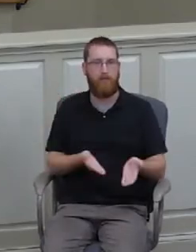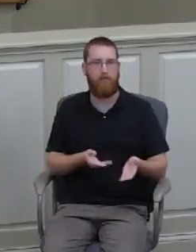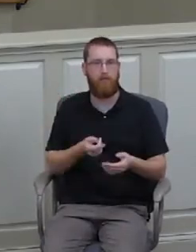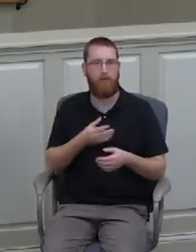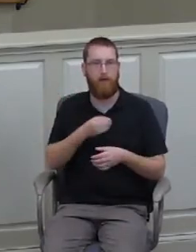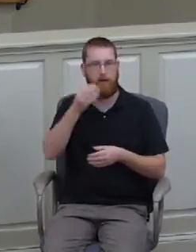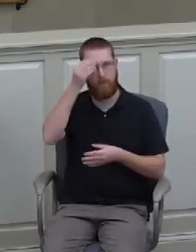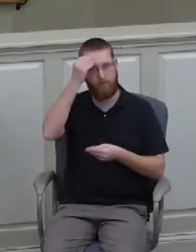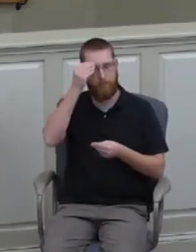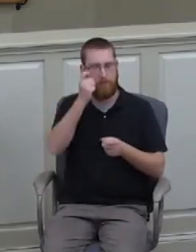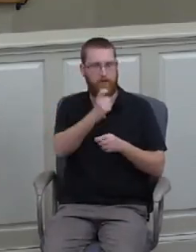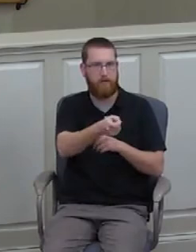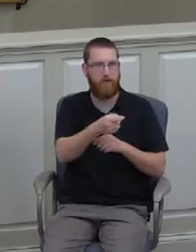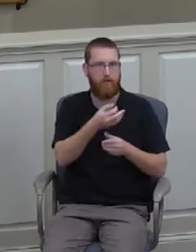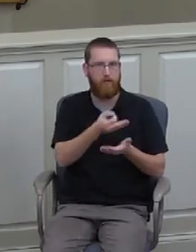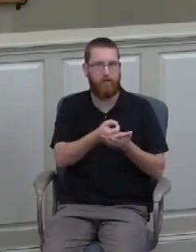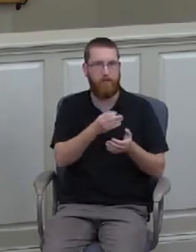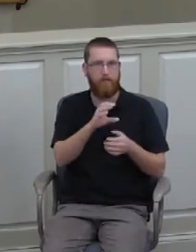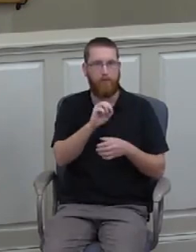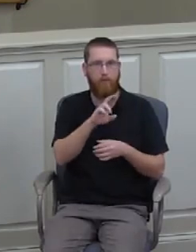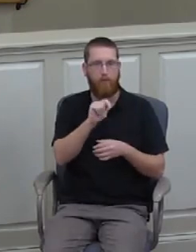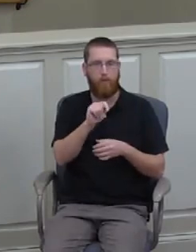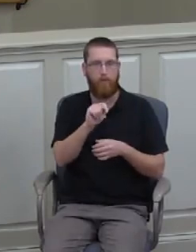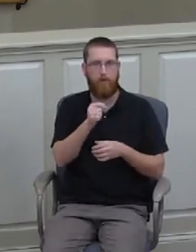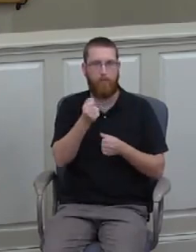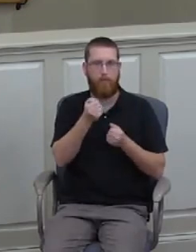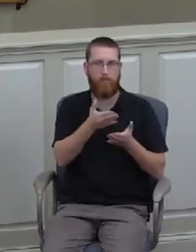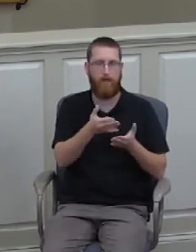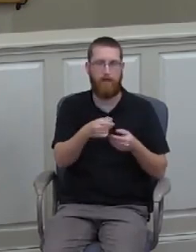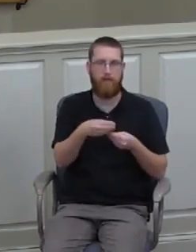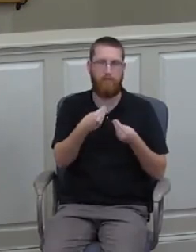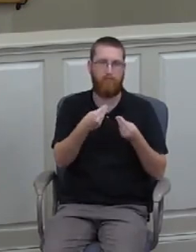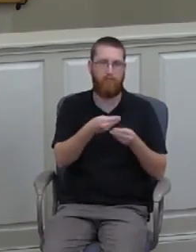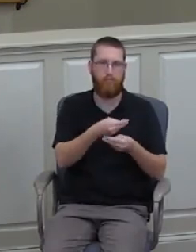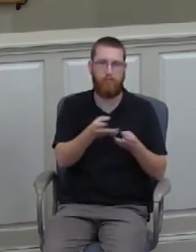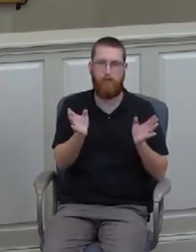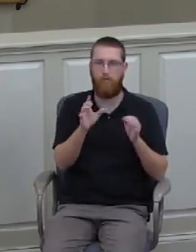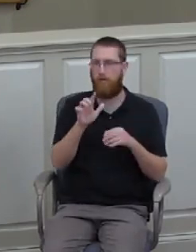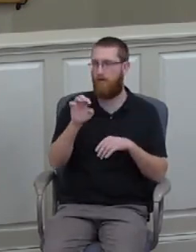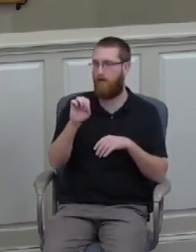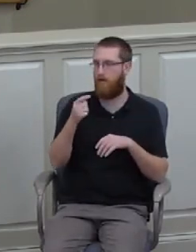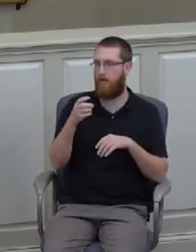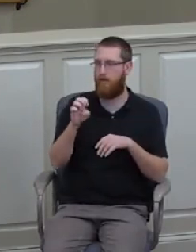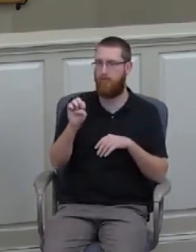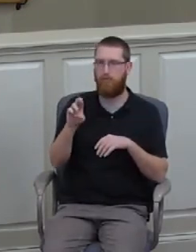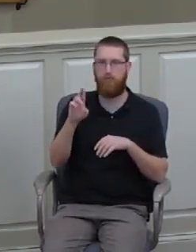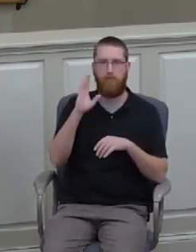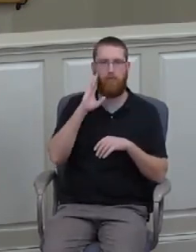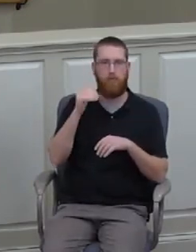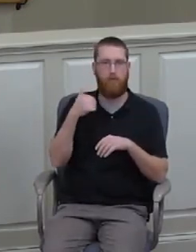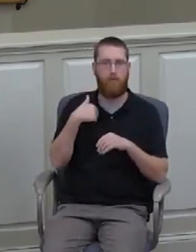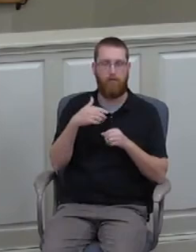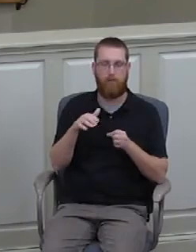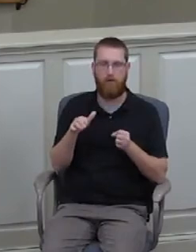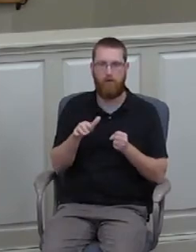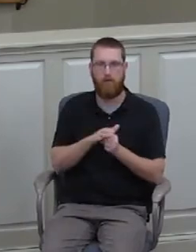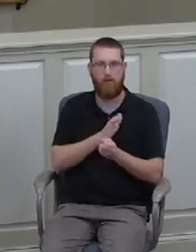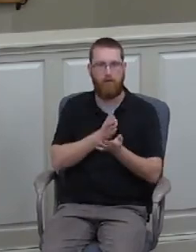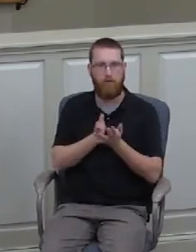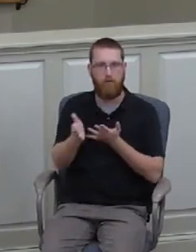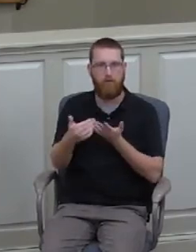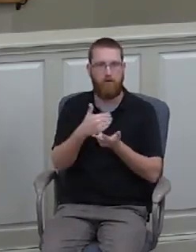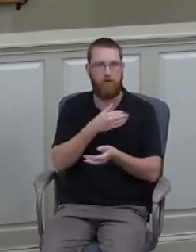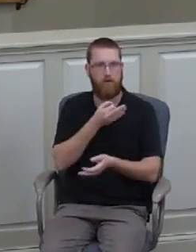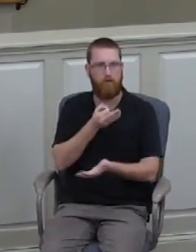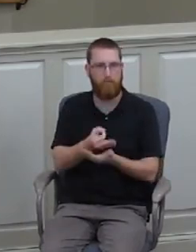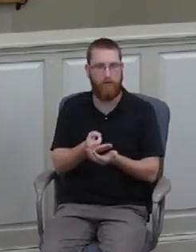court by providing a general ledger to them on an at least quarterly basis, so there'll be a full transparency of financial